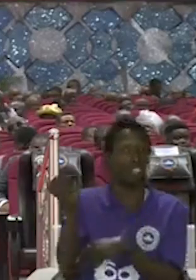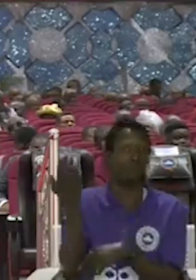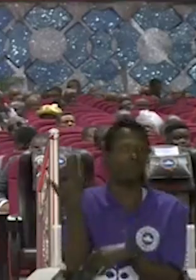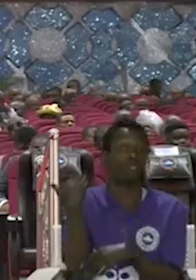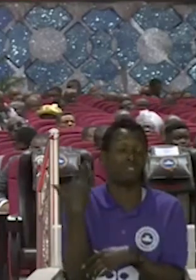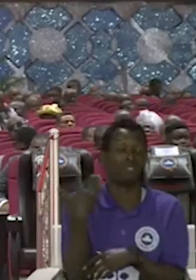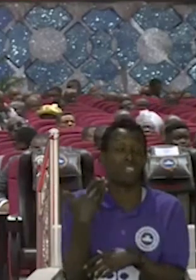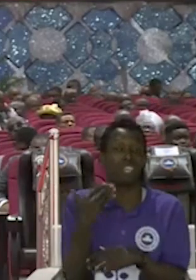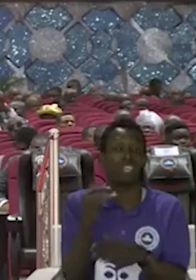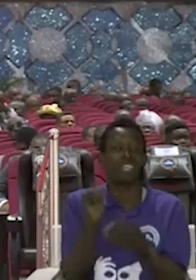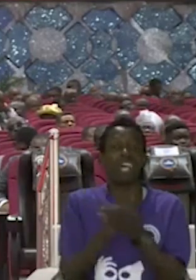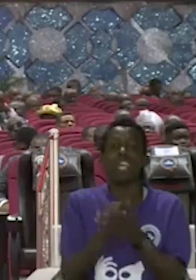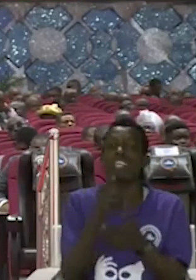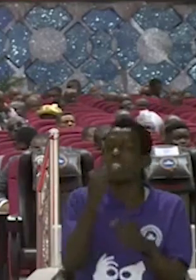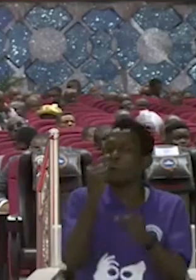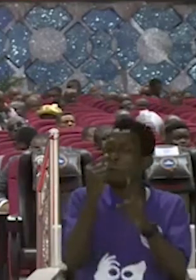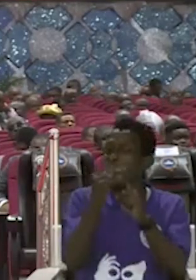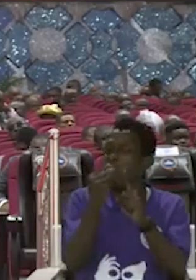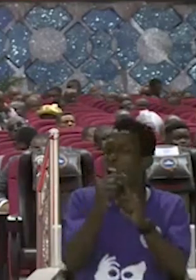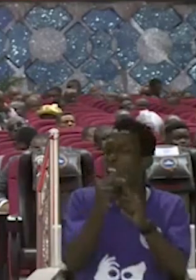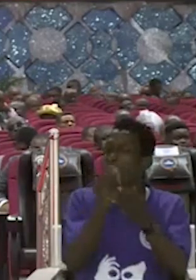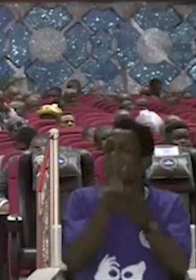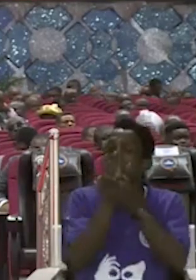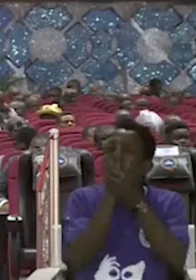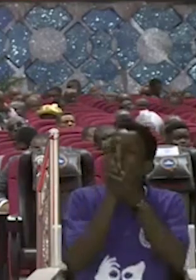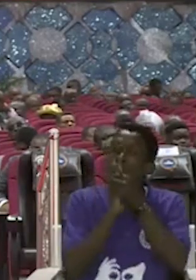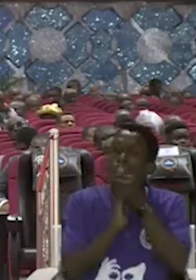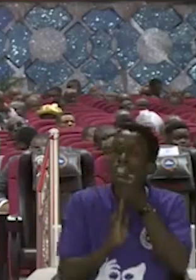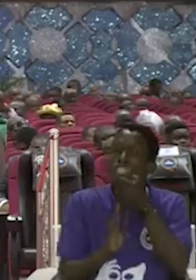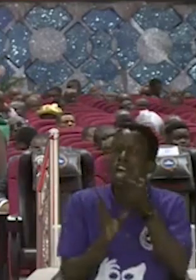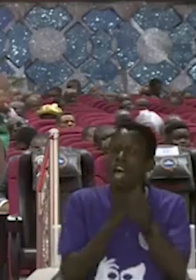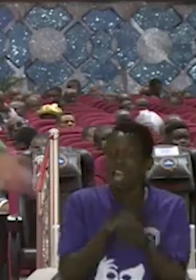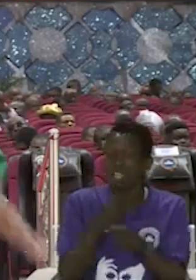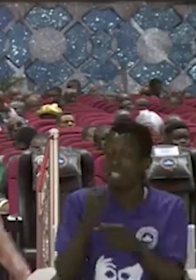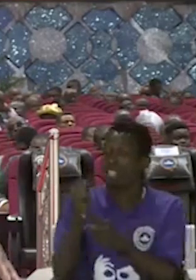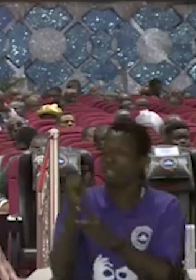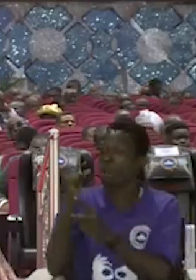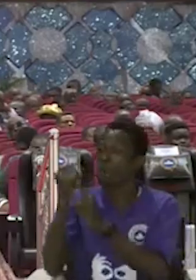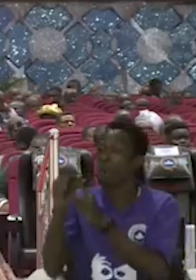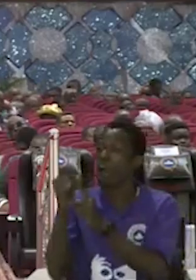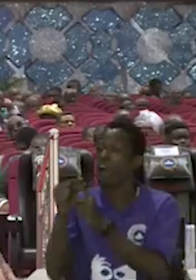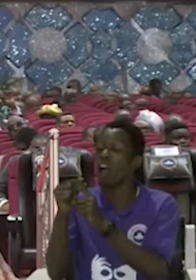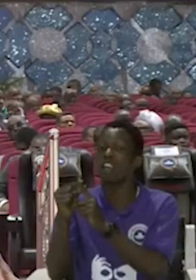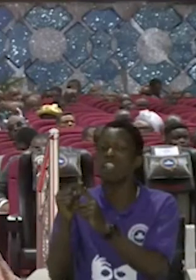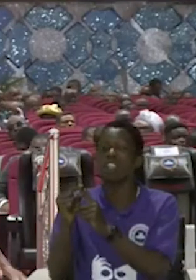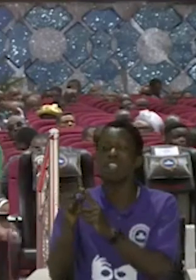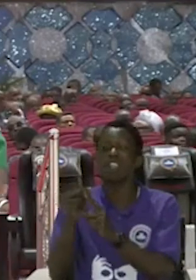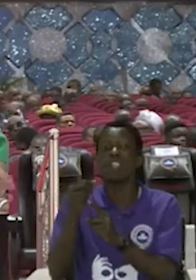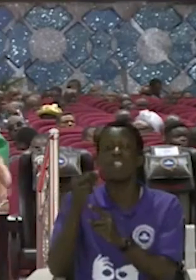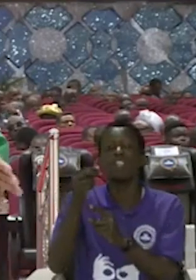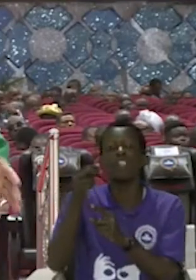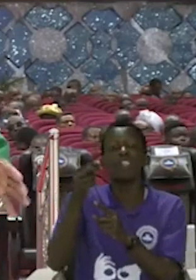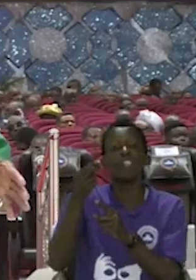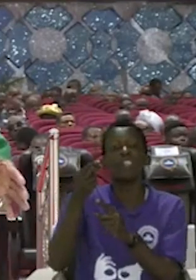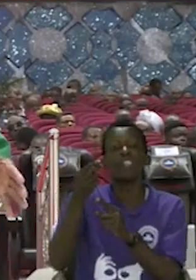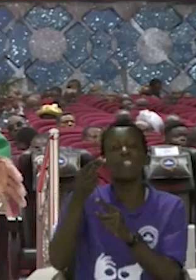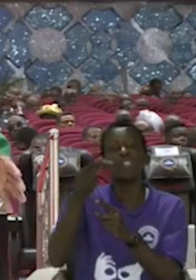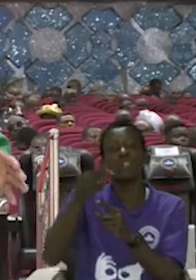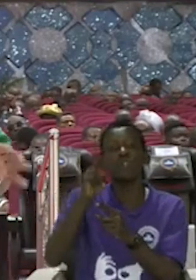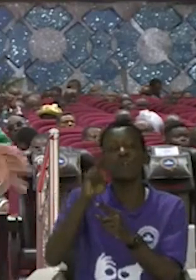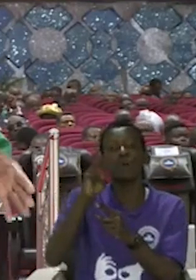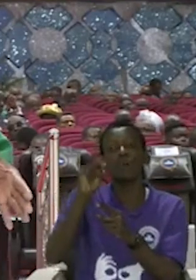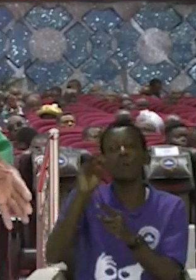word humility and the word humus, you know, humus